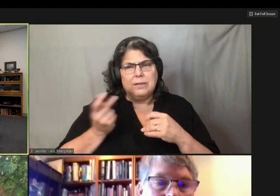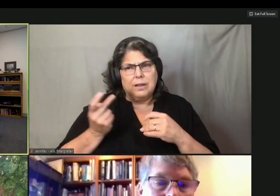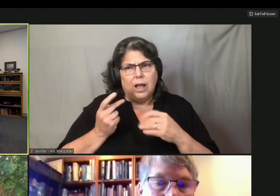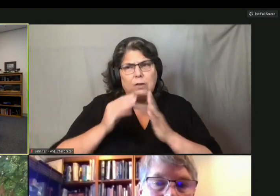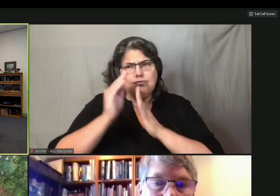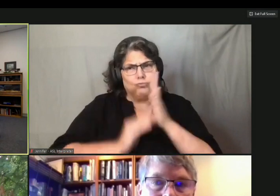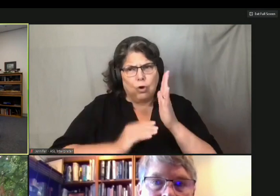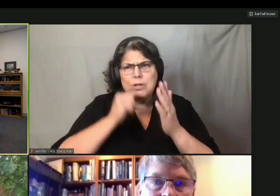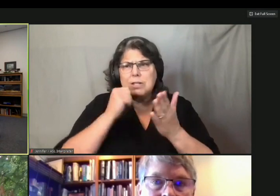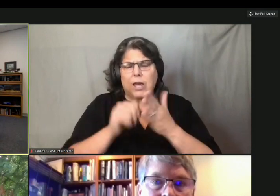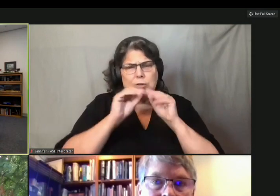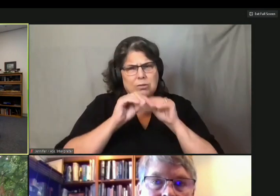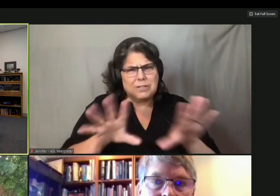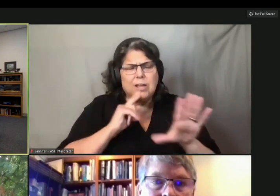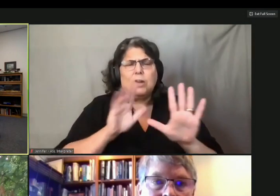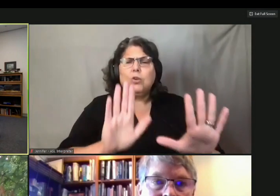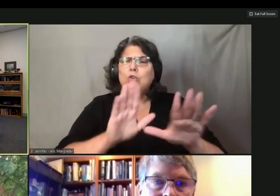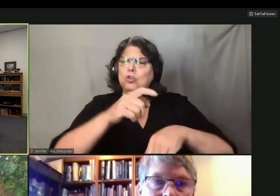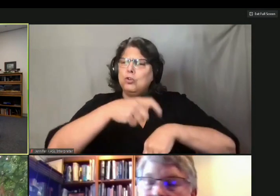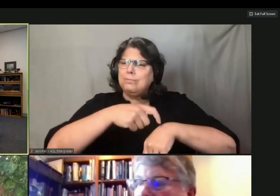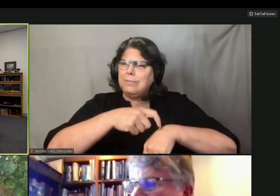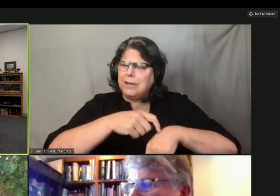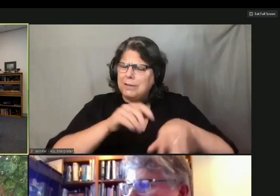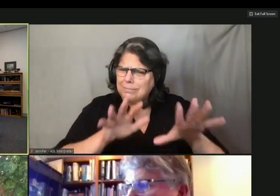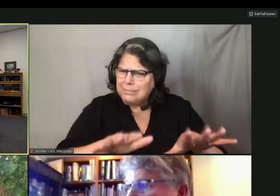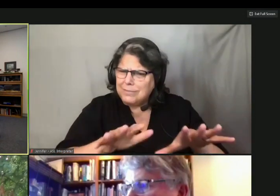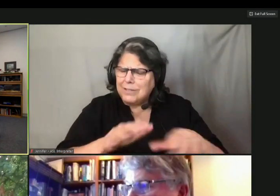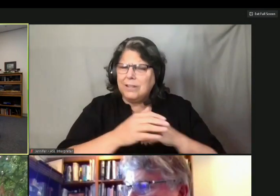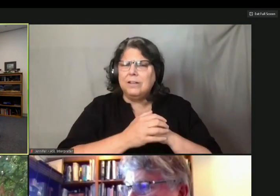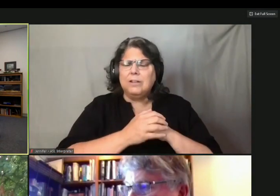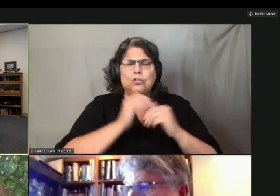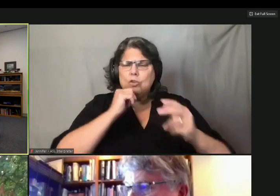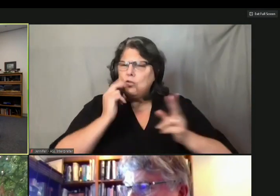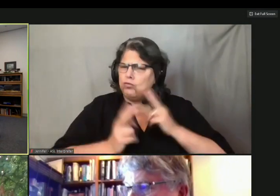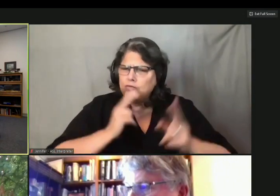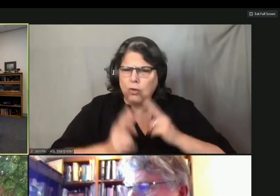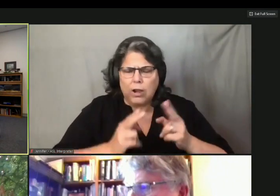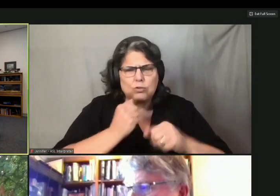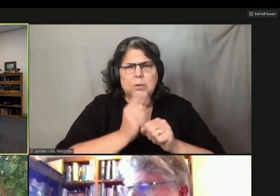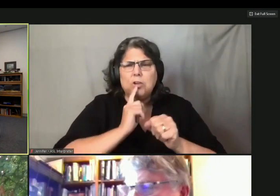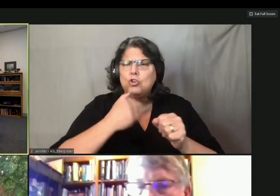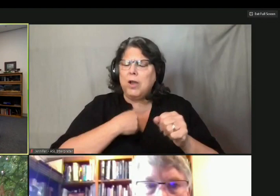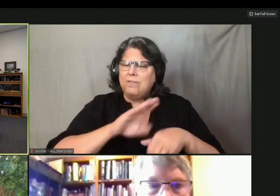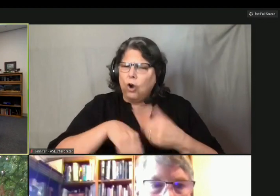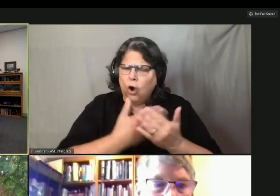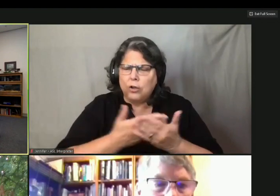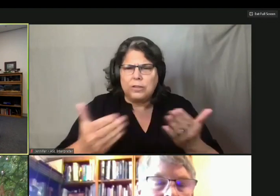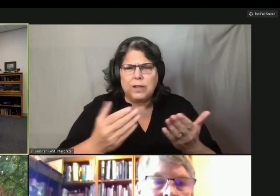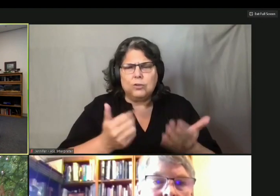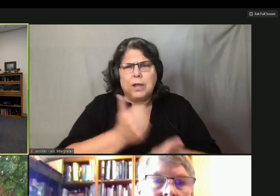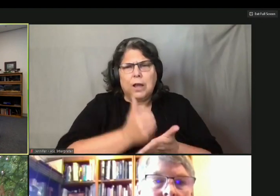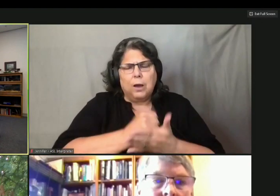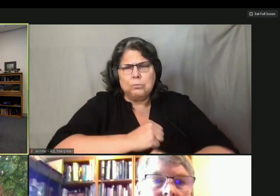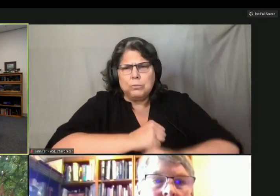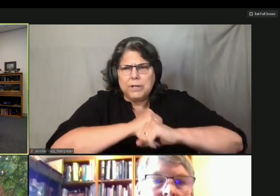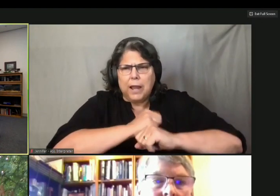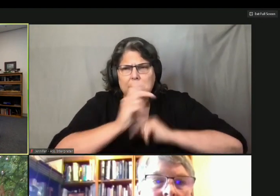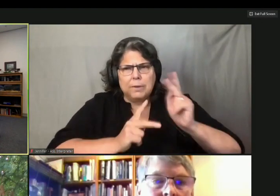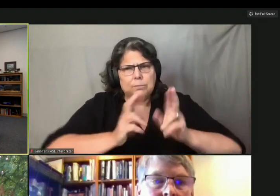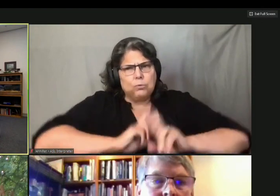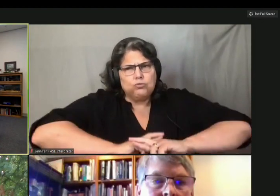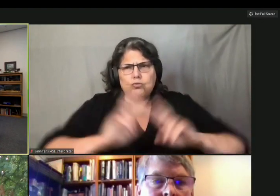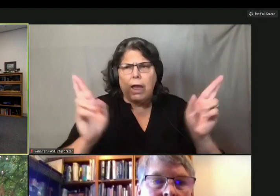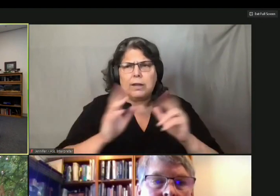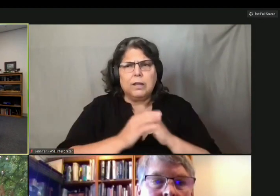the process. Make sure you have all your preventatives in place. But we're both recommending or